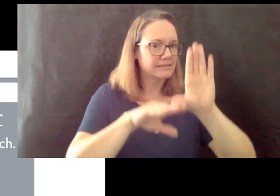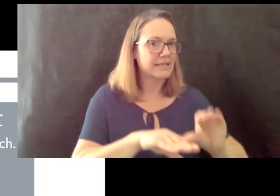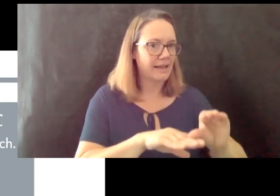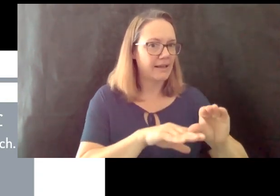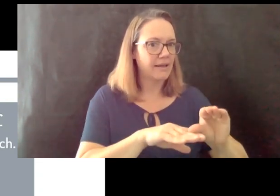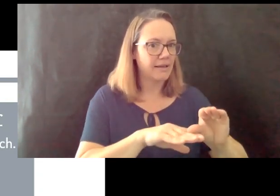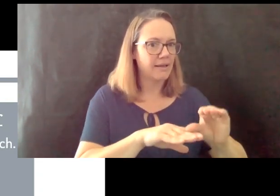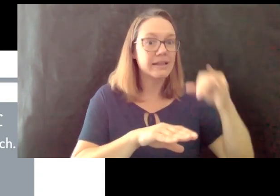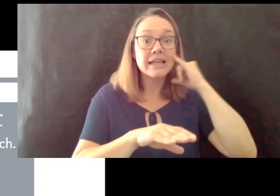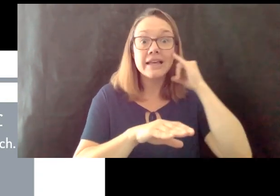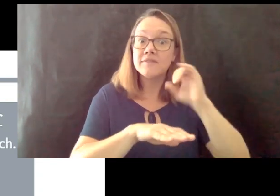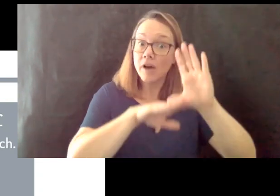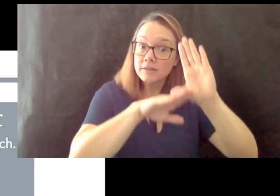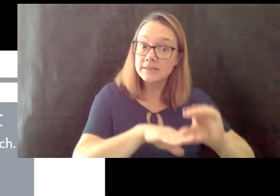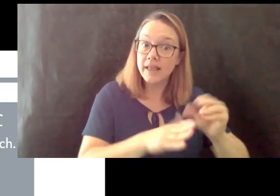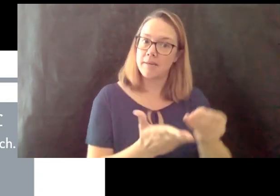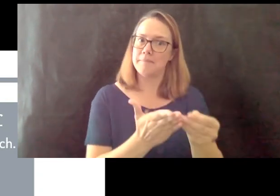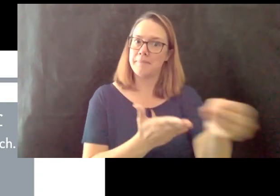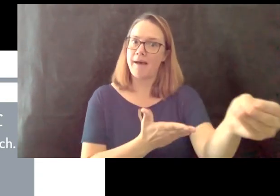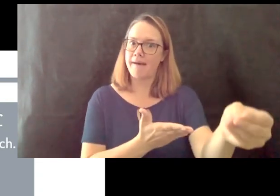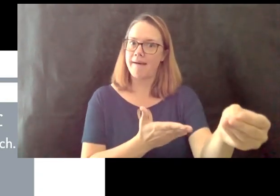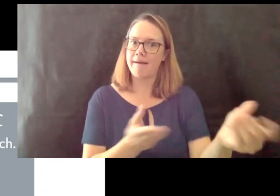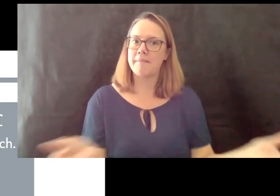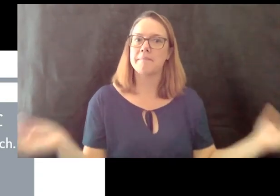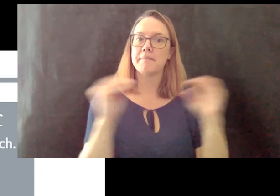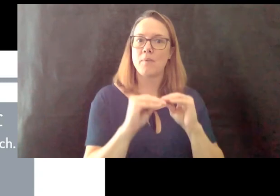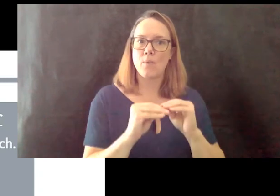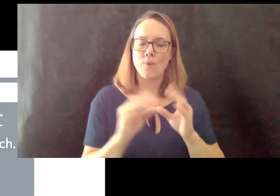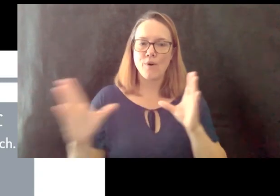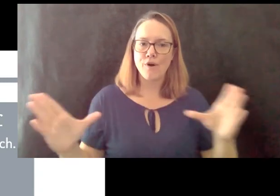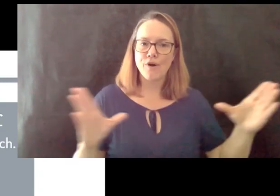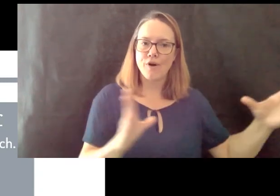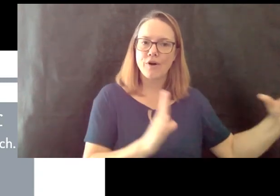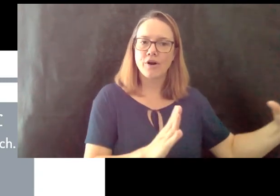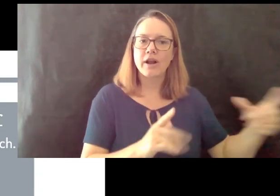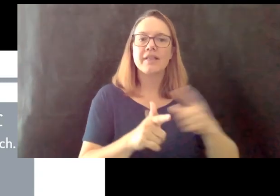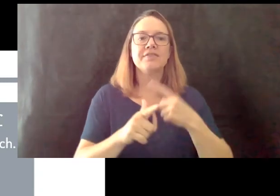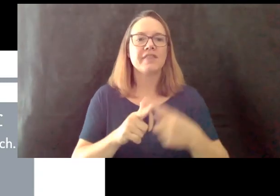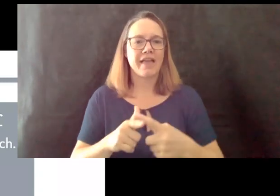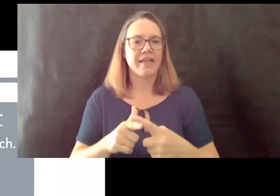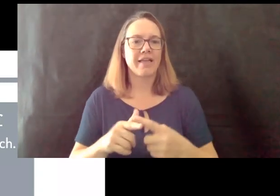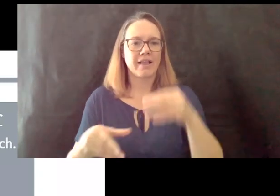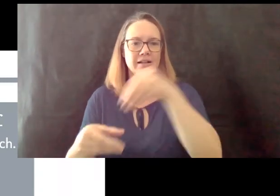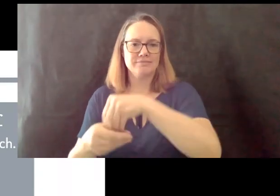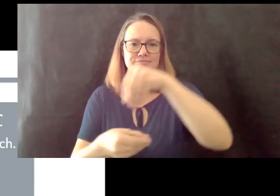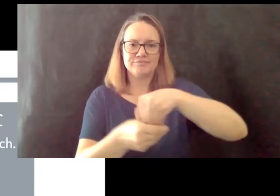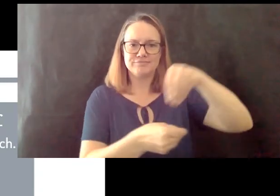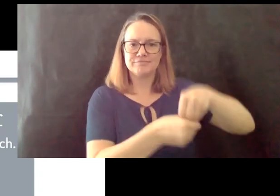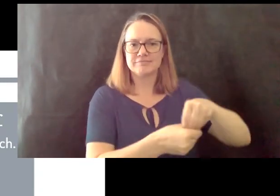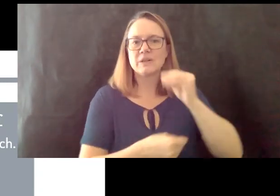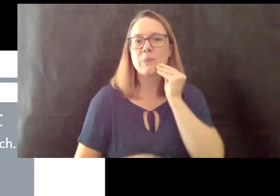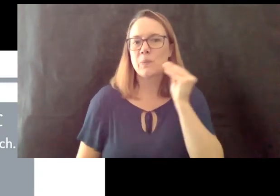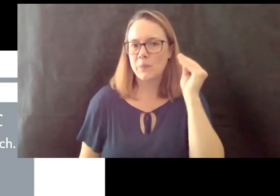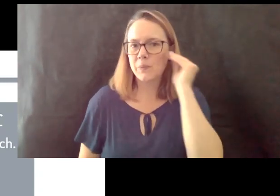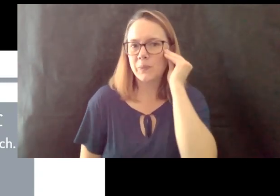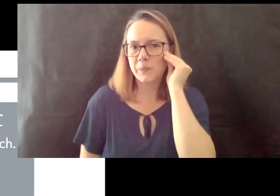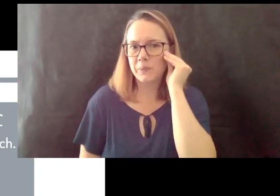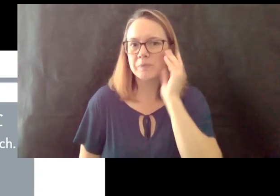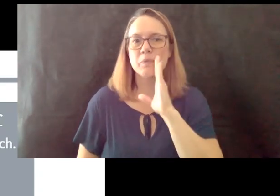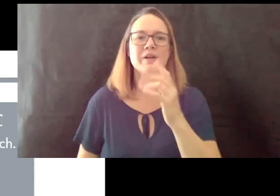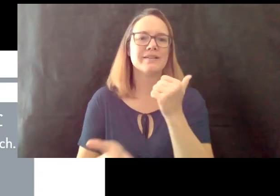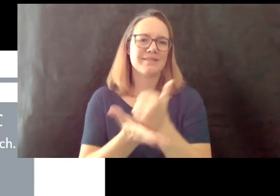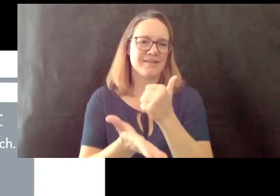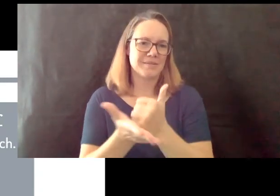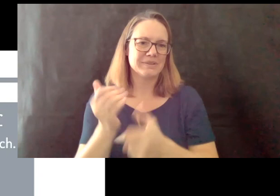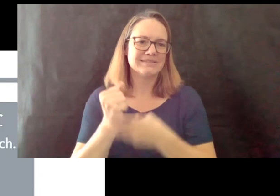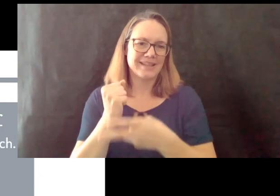know, check your sale, buy meat when it's on sale, buy it in bigger packaging, break it down on your own when you get home. Those are some